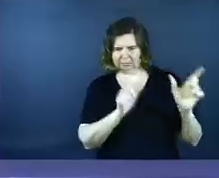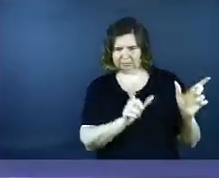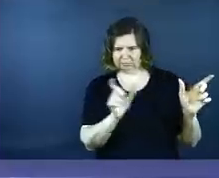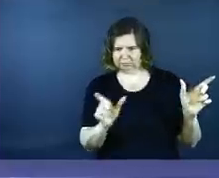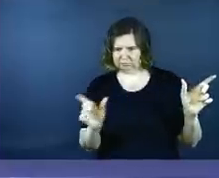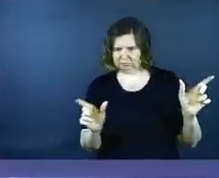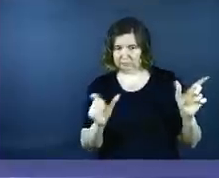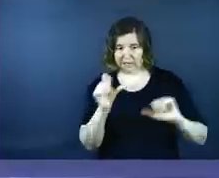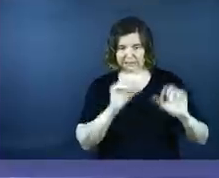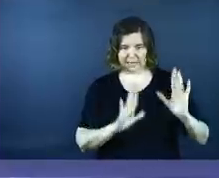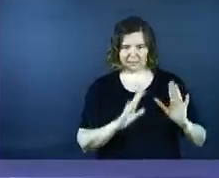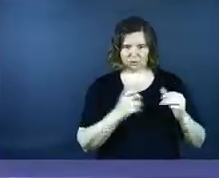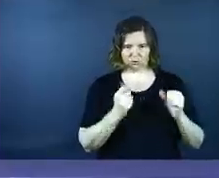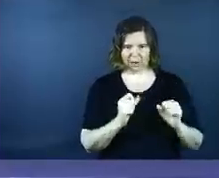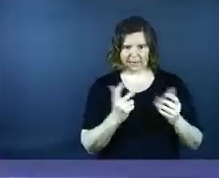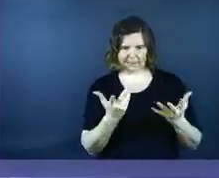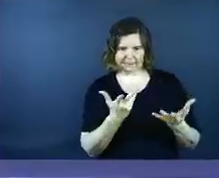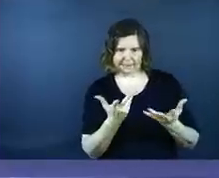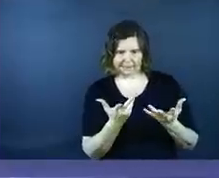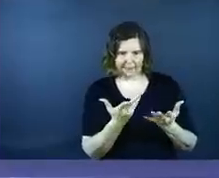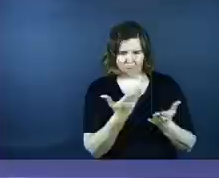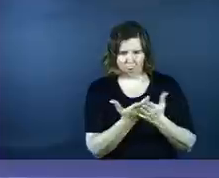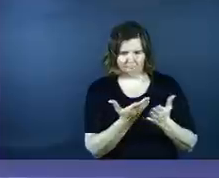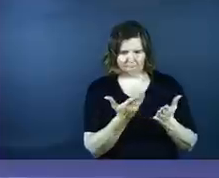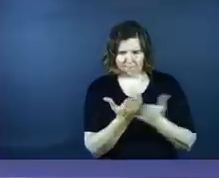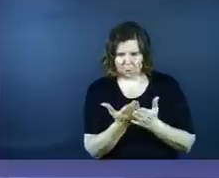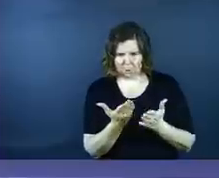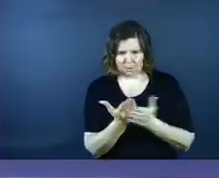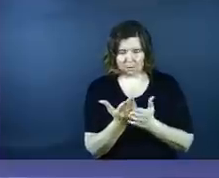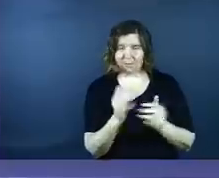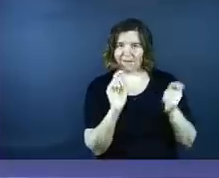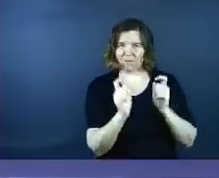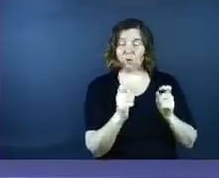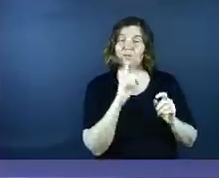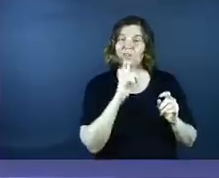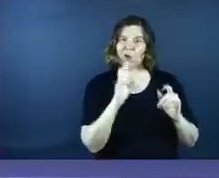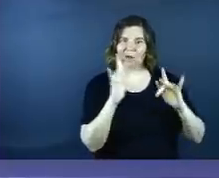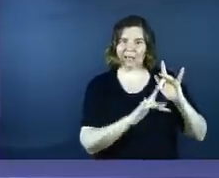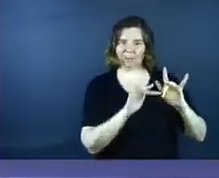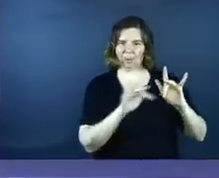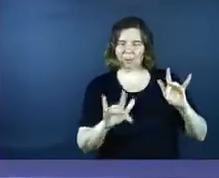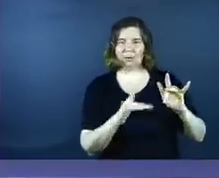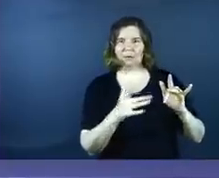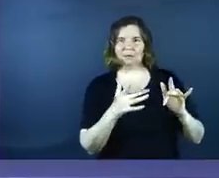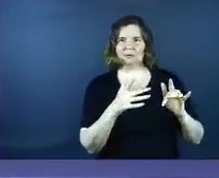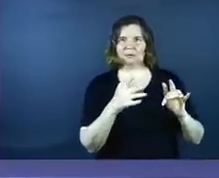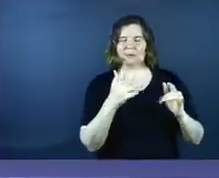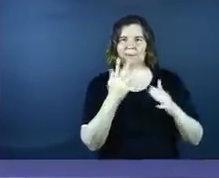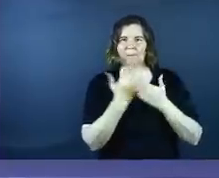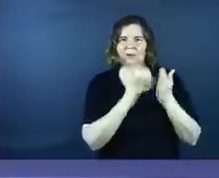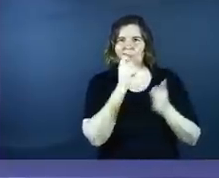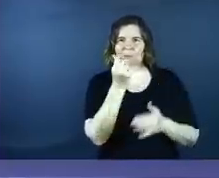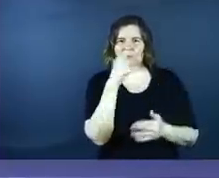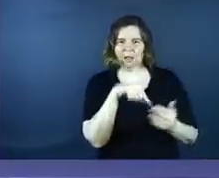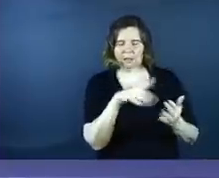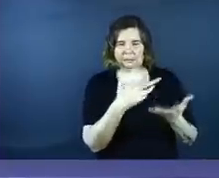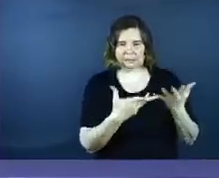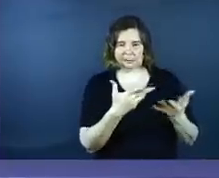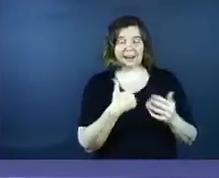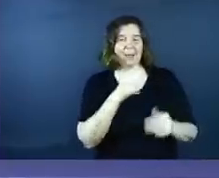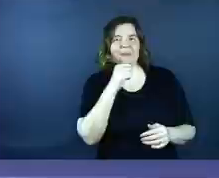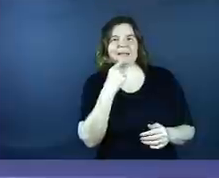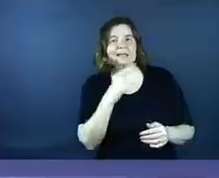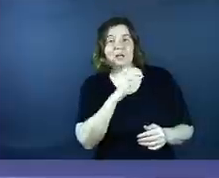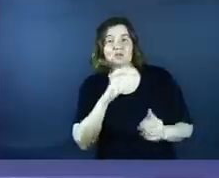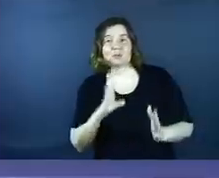as scientists attempt to prove evolution. There's gaping holes. There's blind spots in the middle of that. I'm not saying